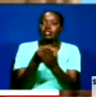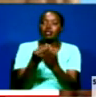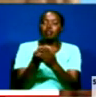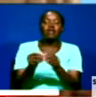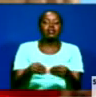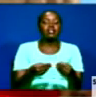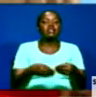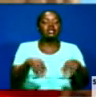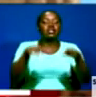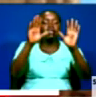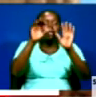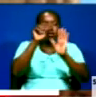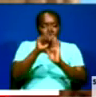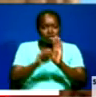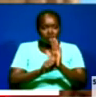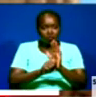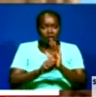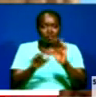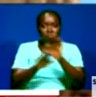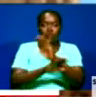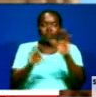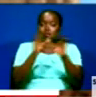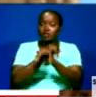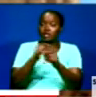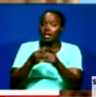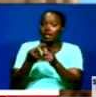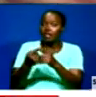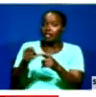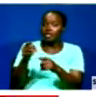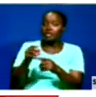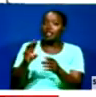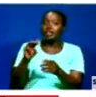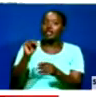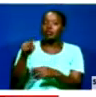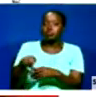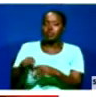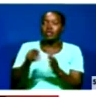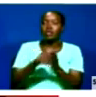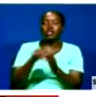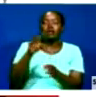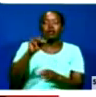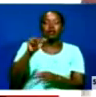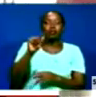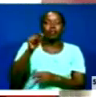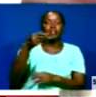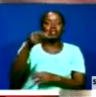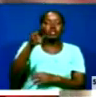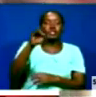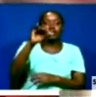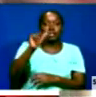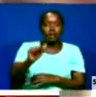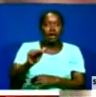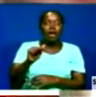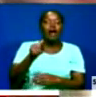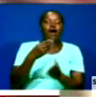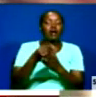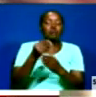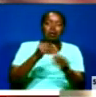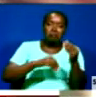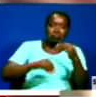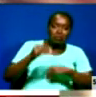state by the Deputy President, who was then Madhira Member of Parliament in an alleged case of money laundering that also